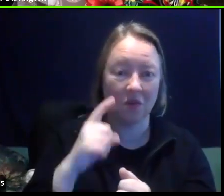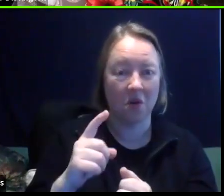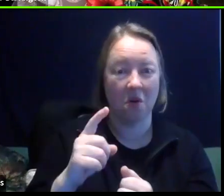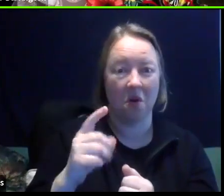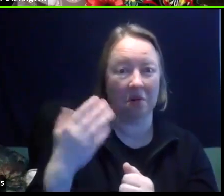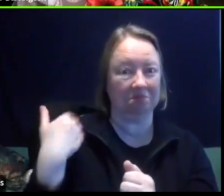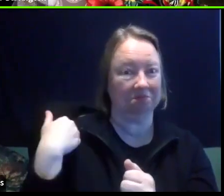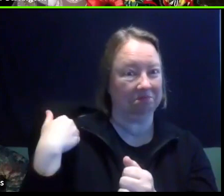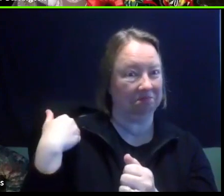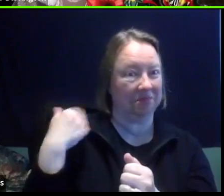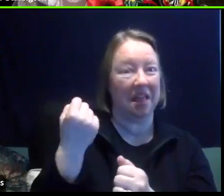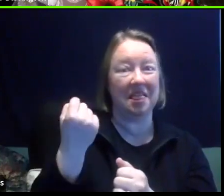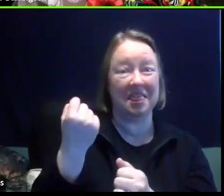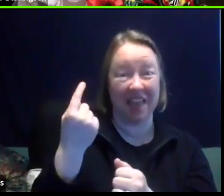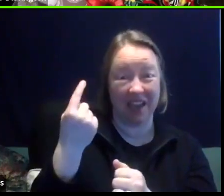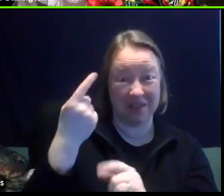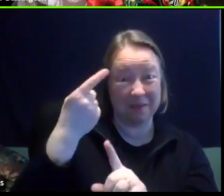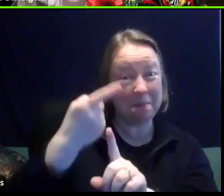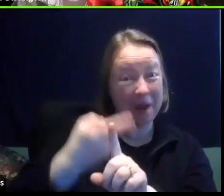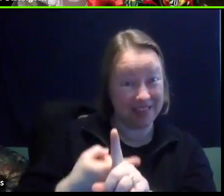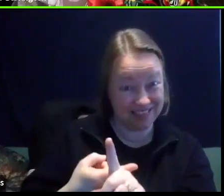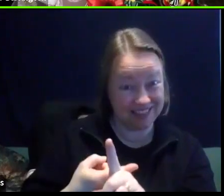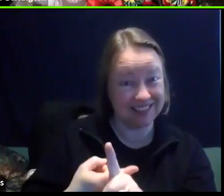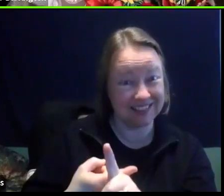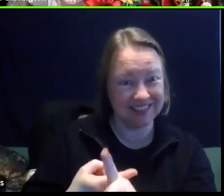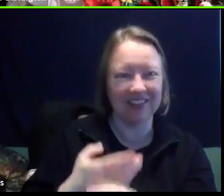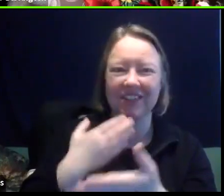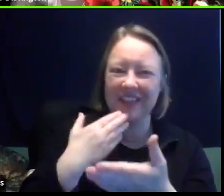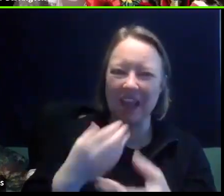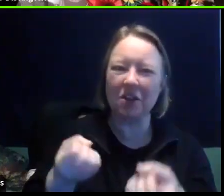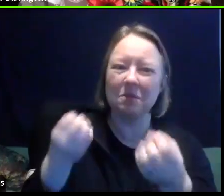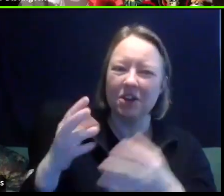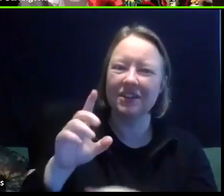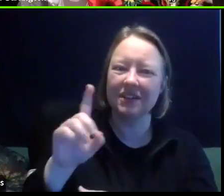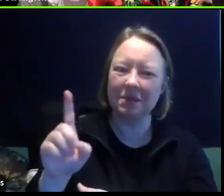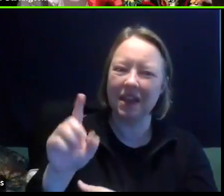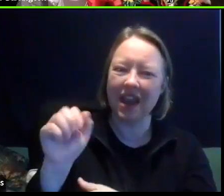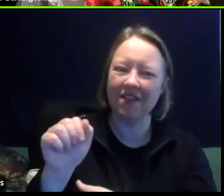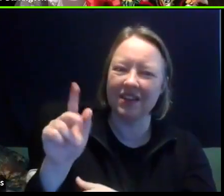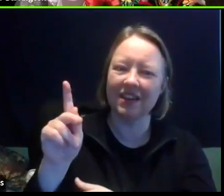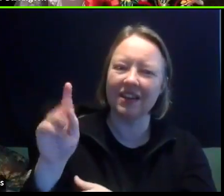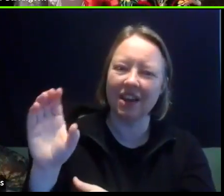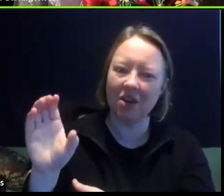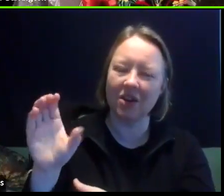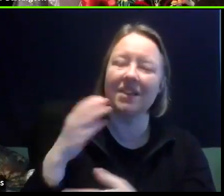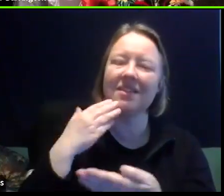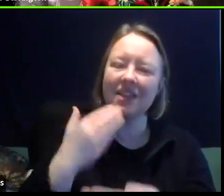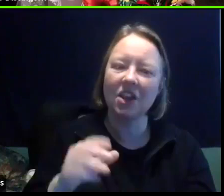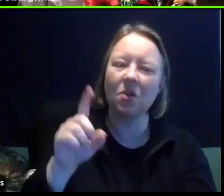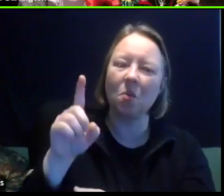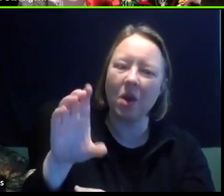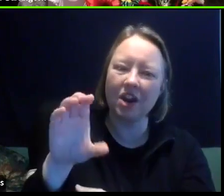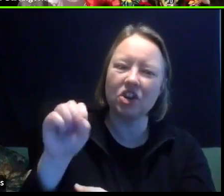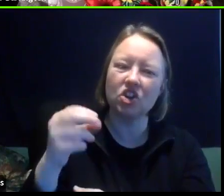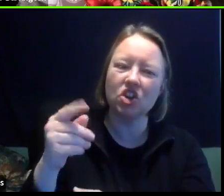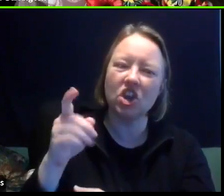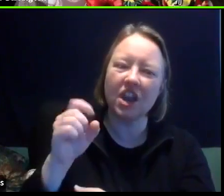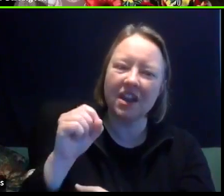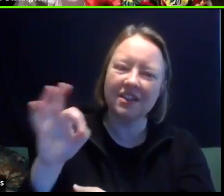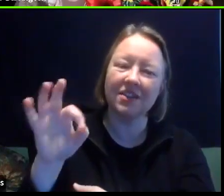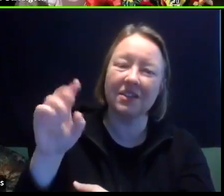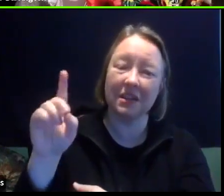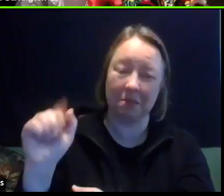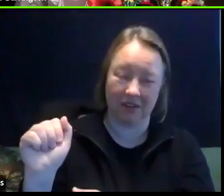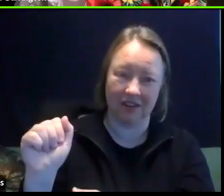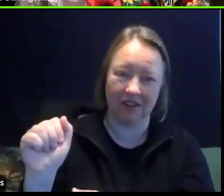last 11 months. Thank you so much to Disability Advocates of Kent County and to 100 Shades of Disability,